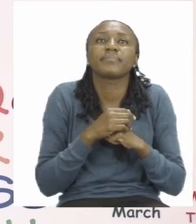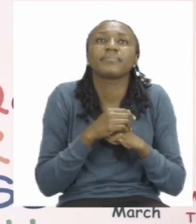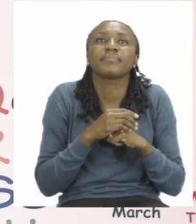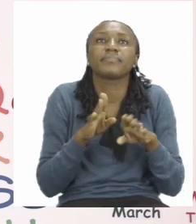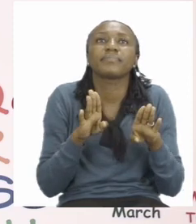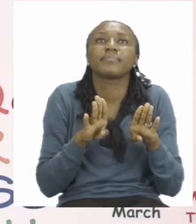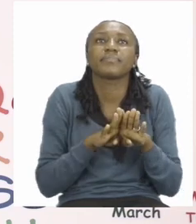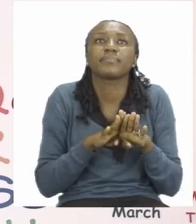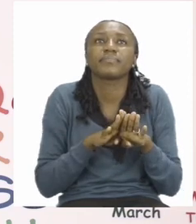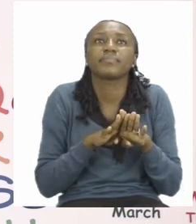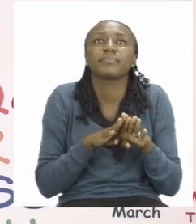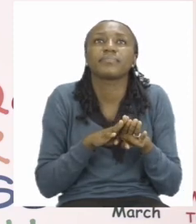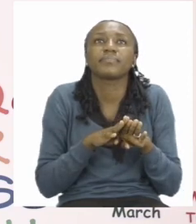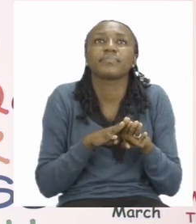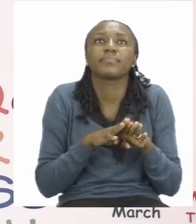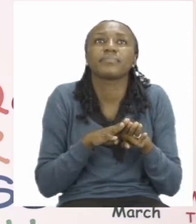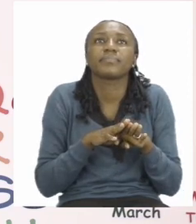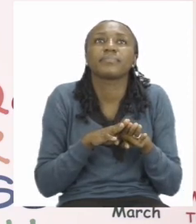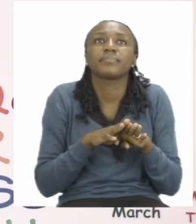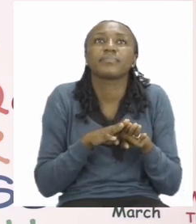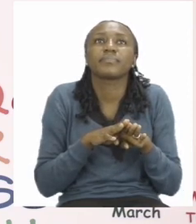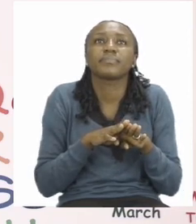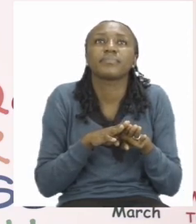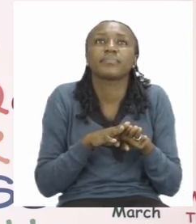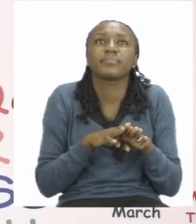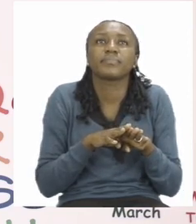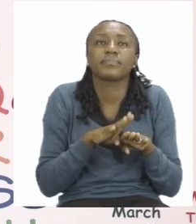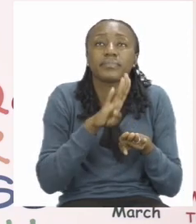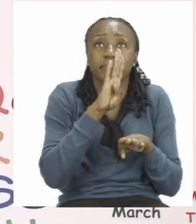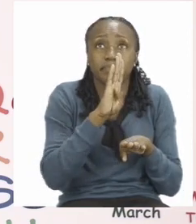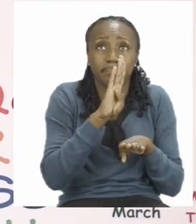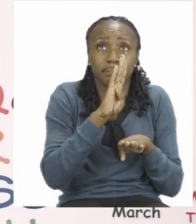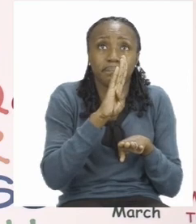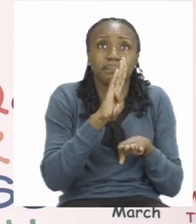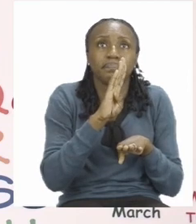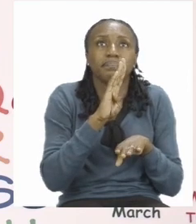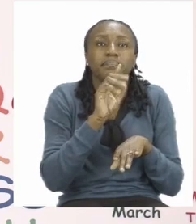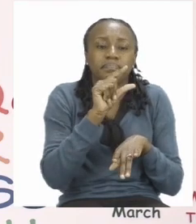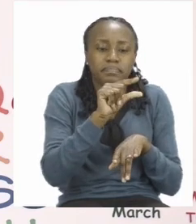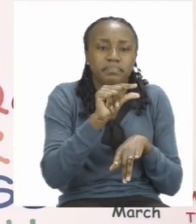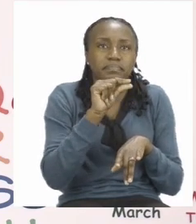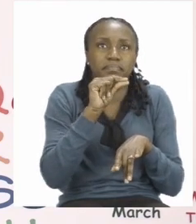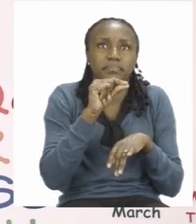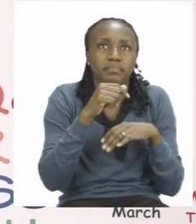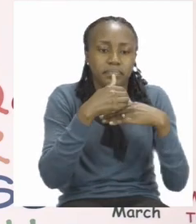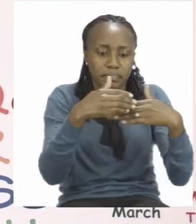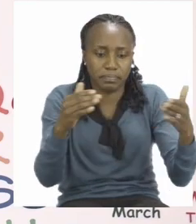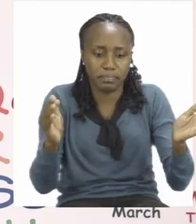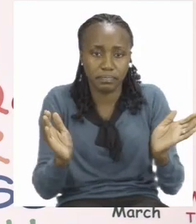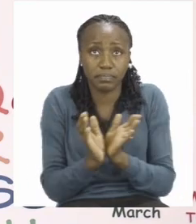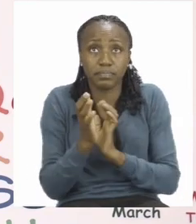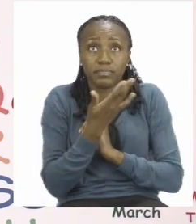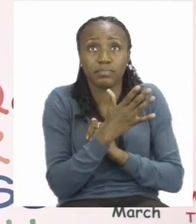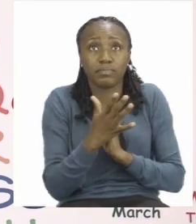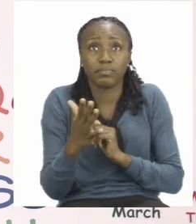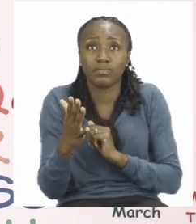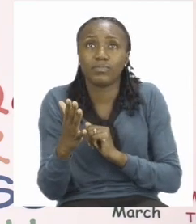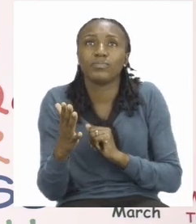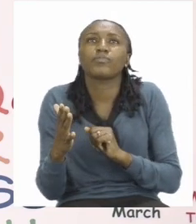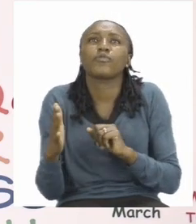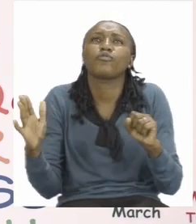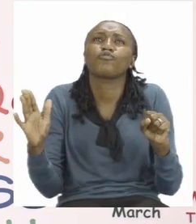that starts with B. B. It says, the pond